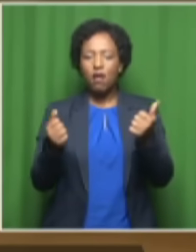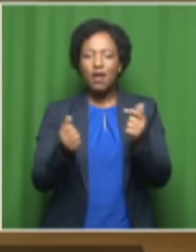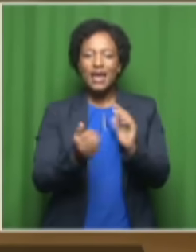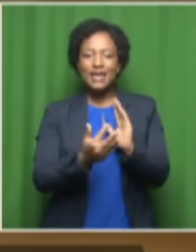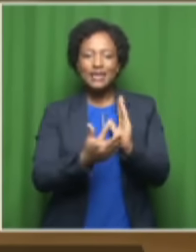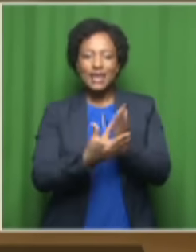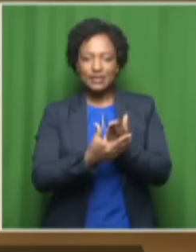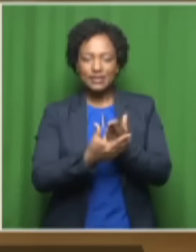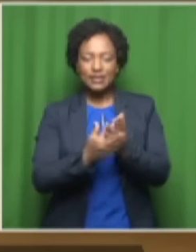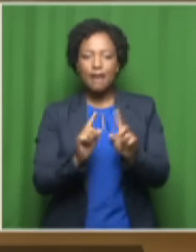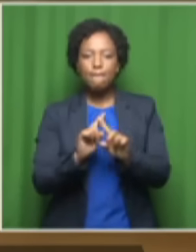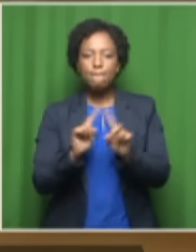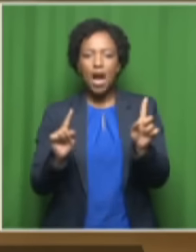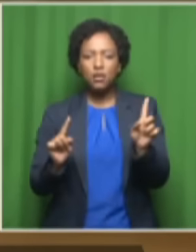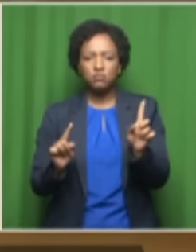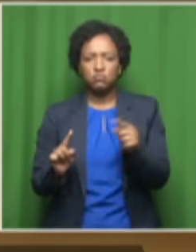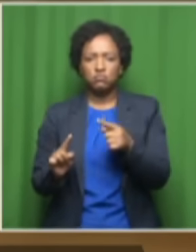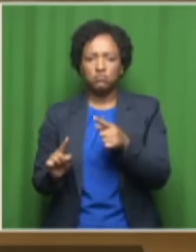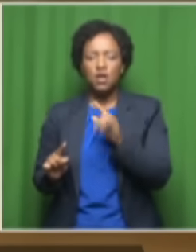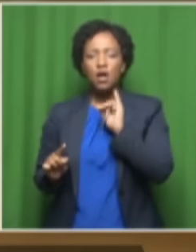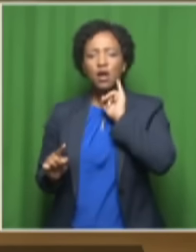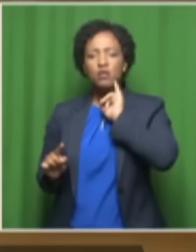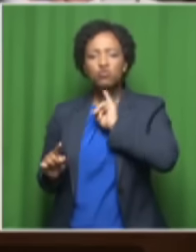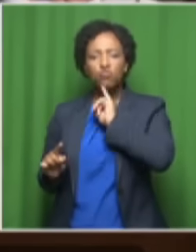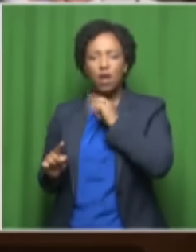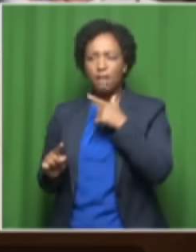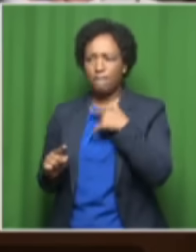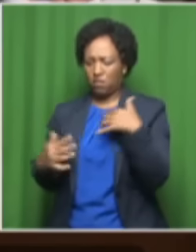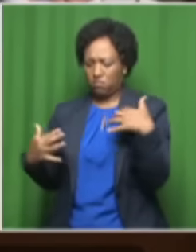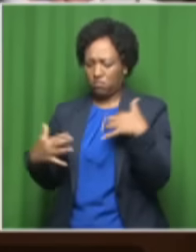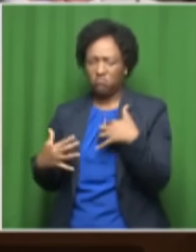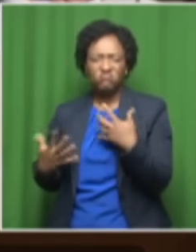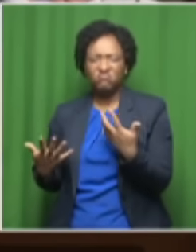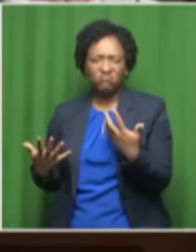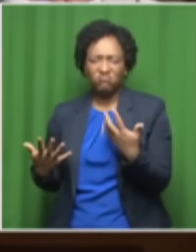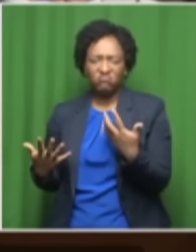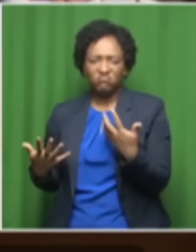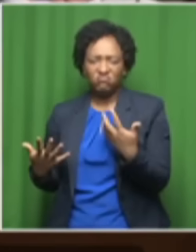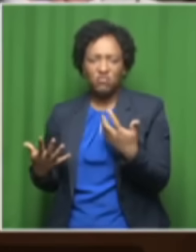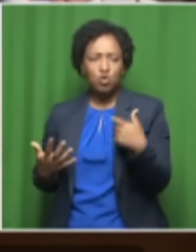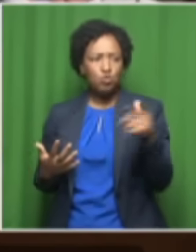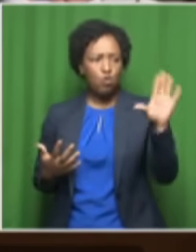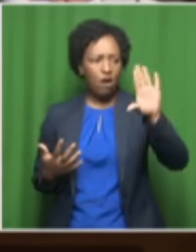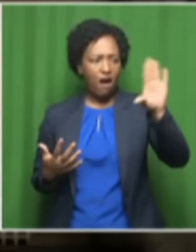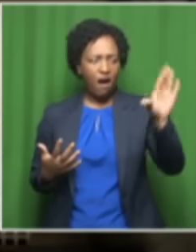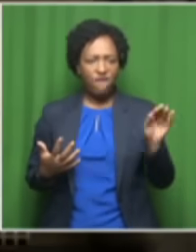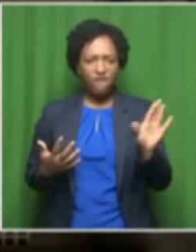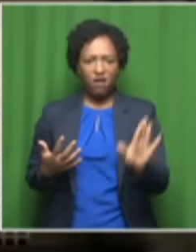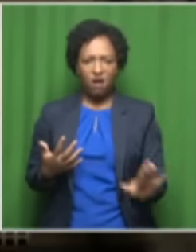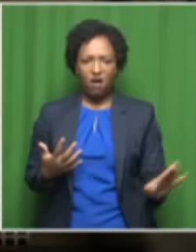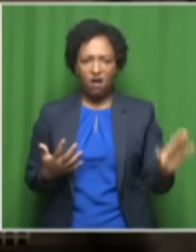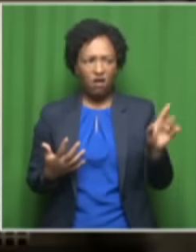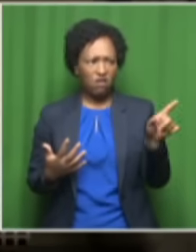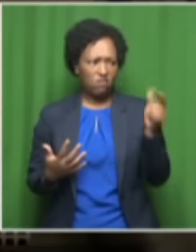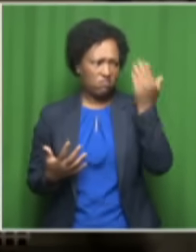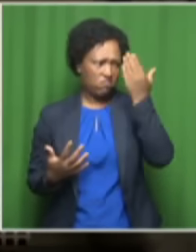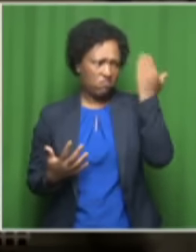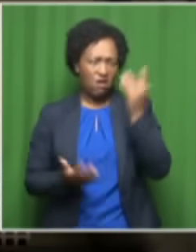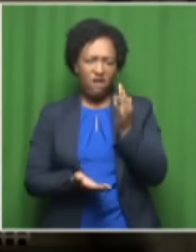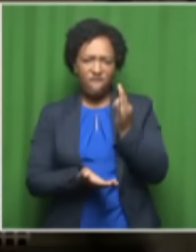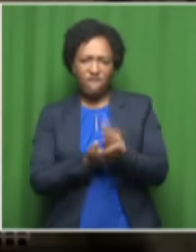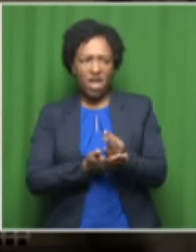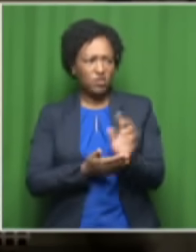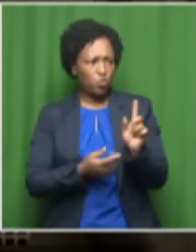not surprised that Israel said, you sit there in the southern tip of Africa, you're not on the ground, you don't really know what the facts